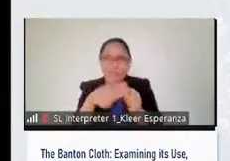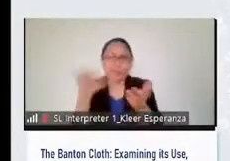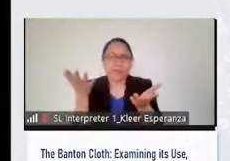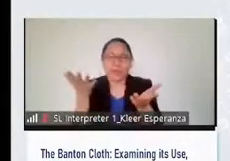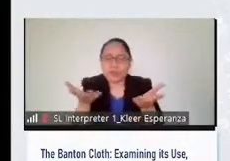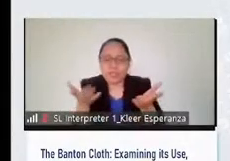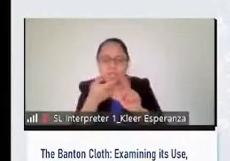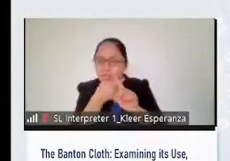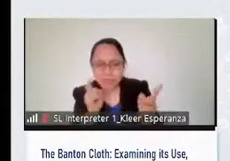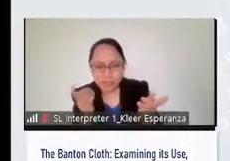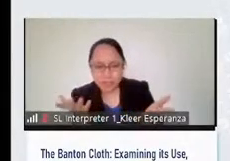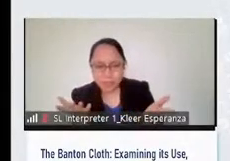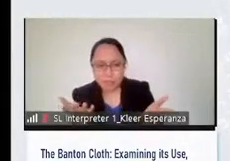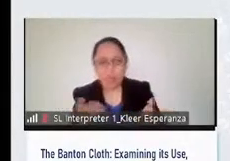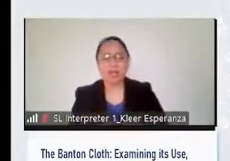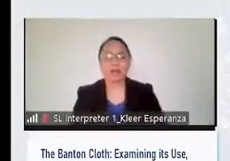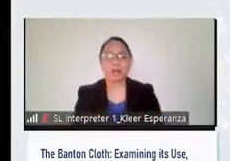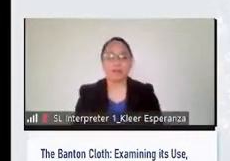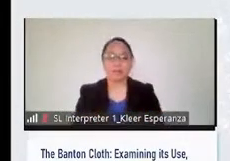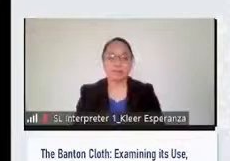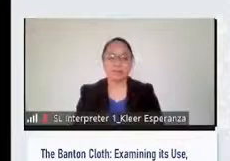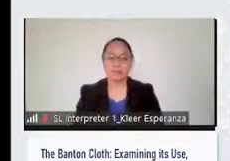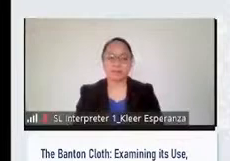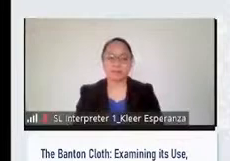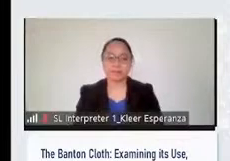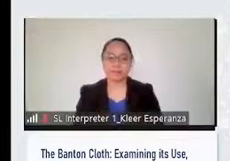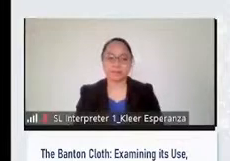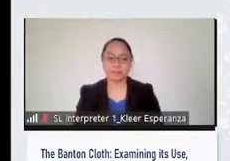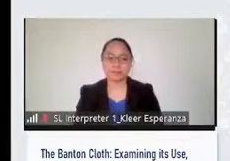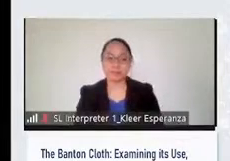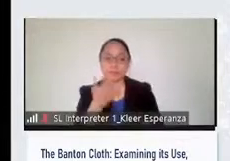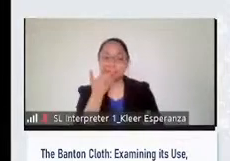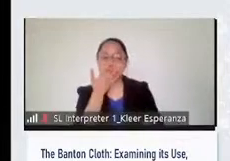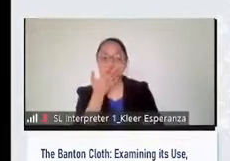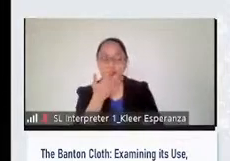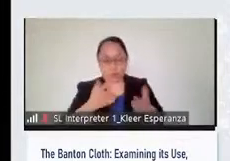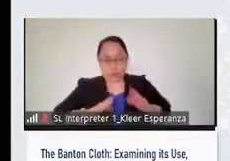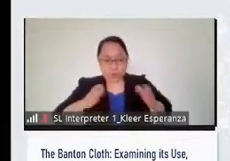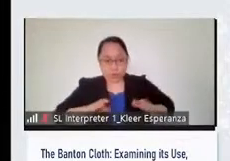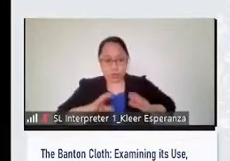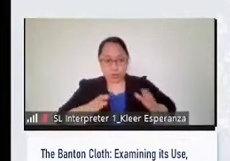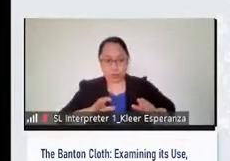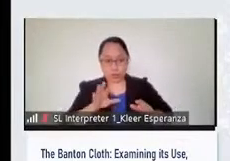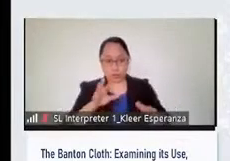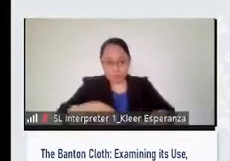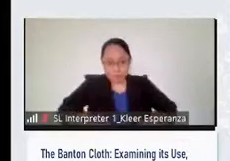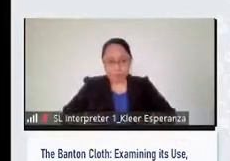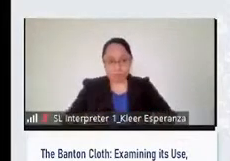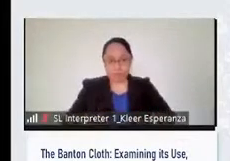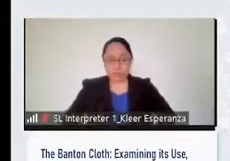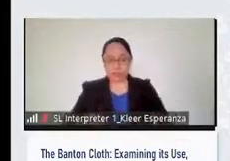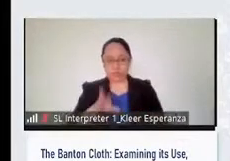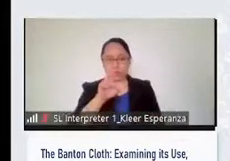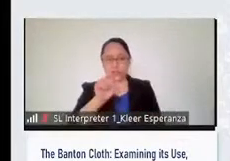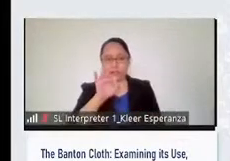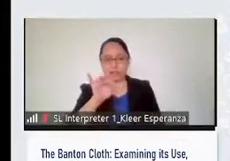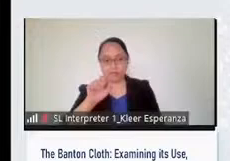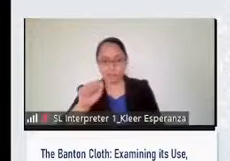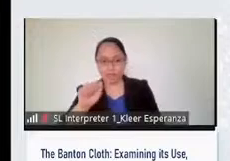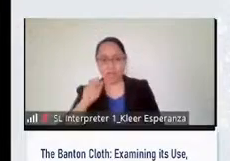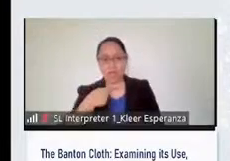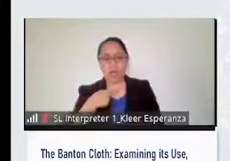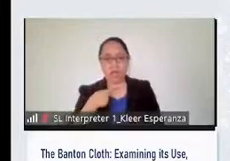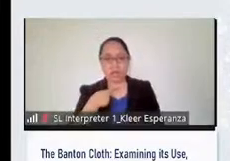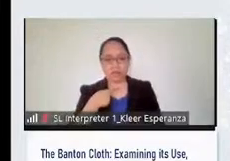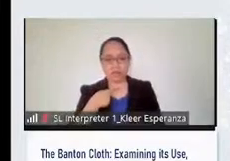The fibers of the Raffia panel are undyed, unspun, similar to abaca fibers, and the gaps between the